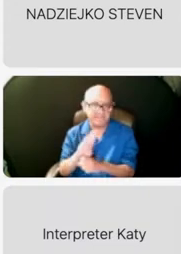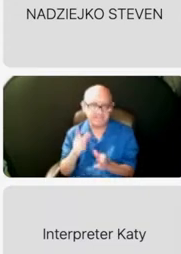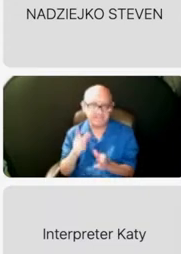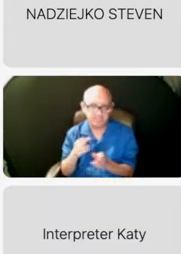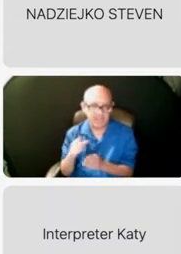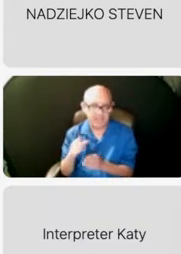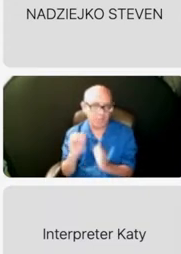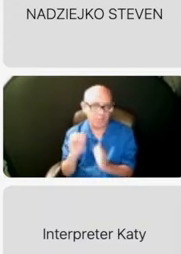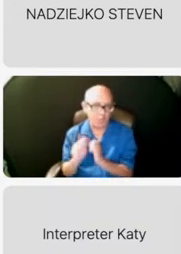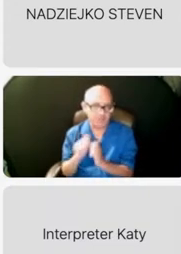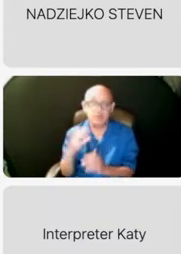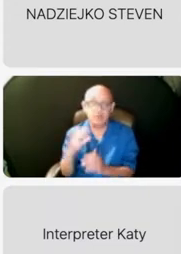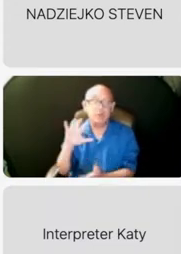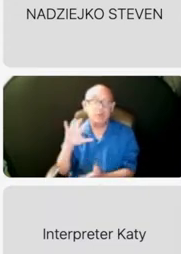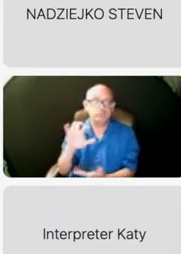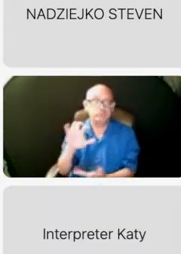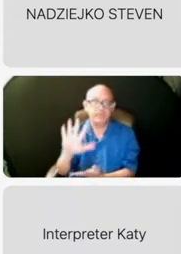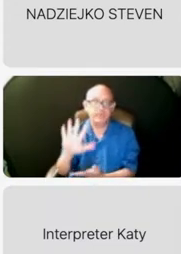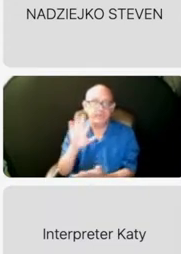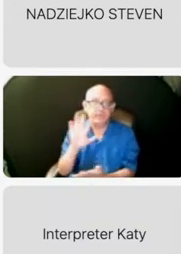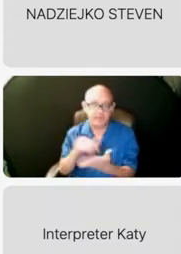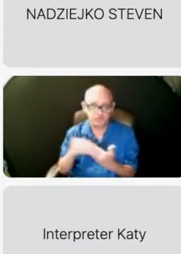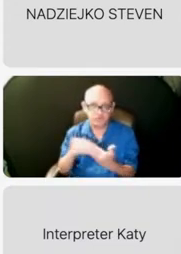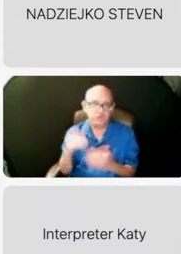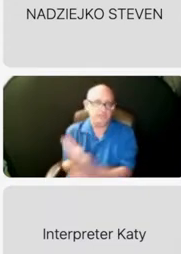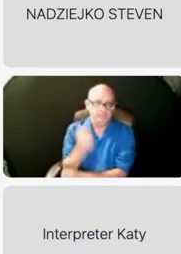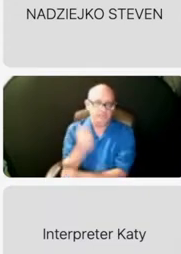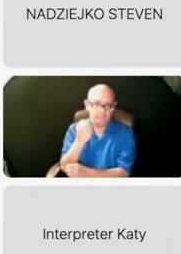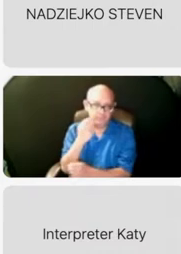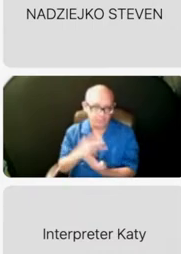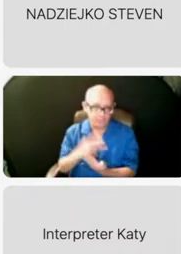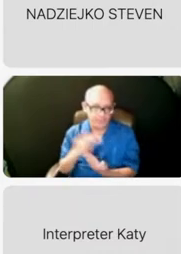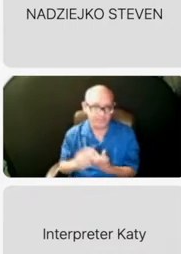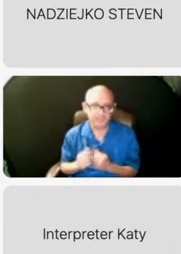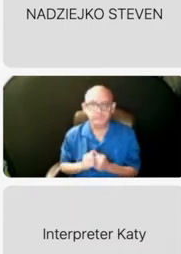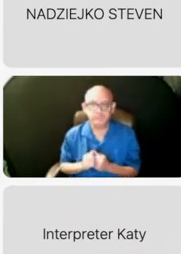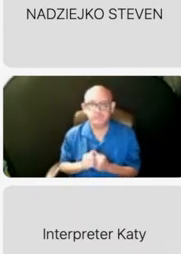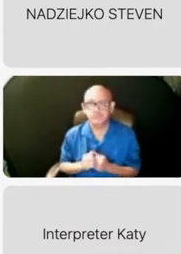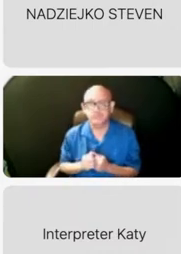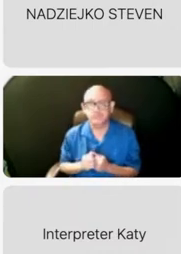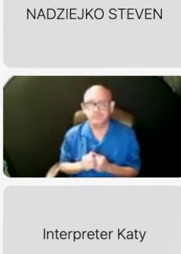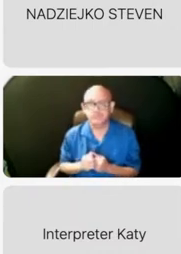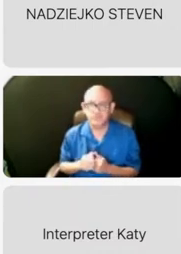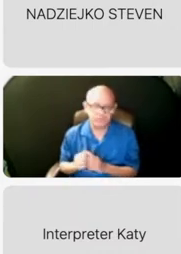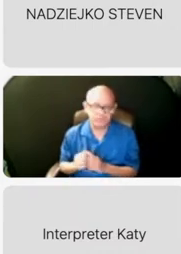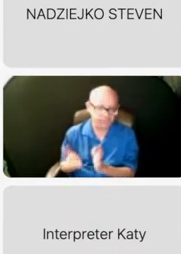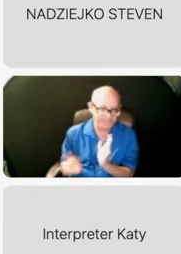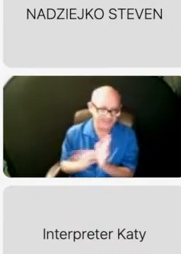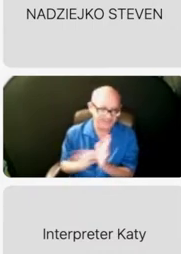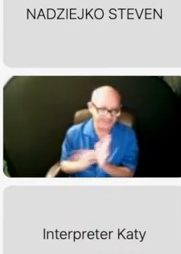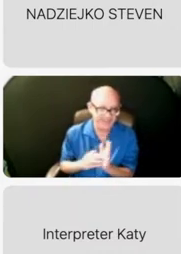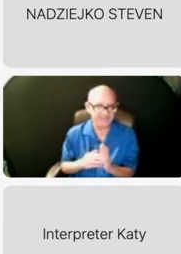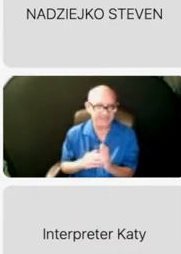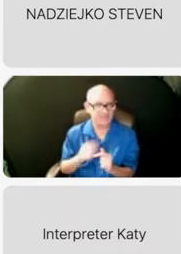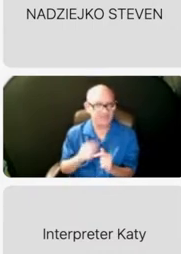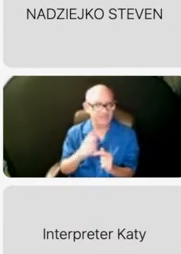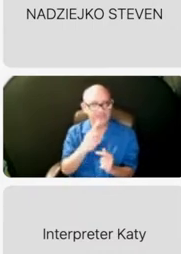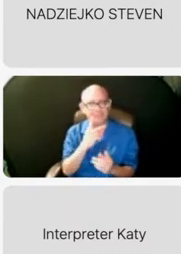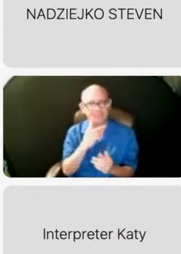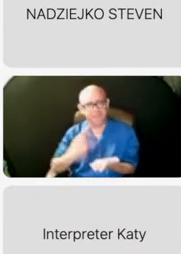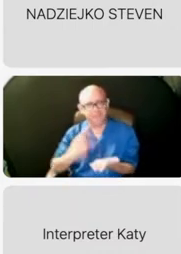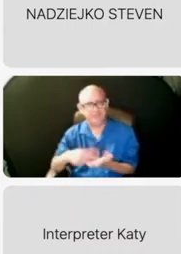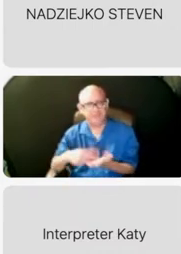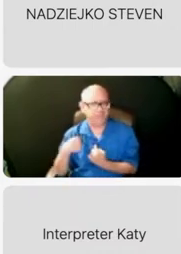for the program so just uh reiterate uh something that we have spoken about and how wonderful that